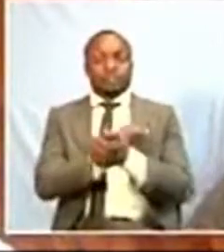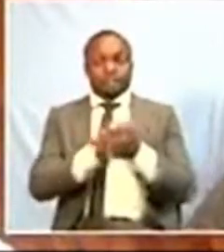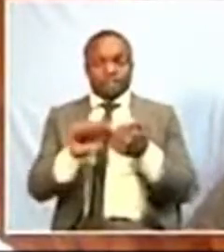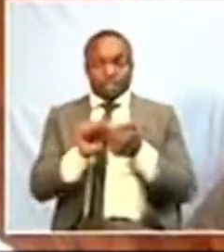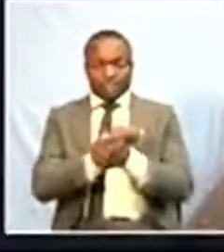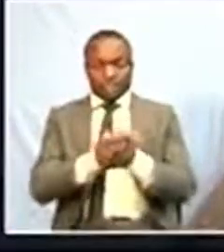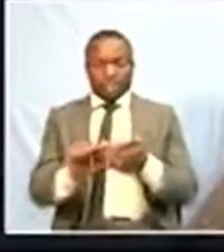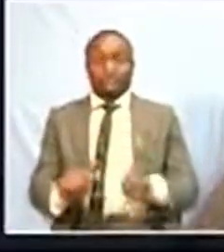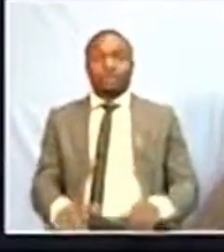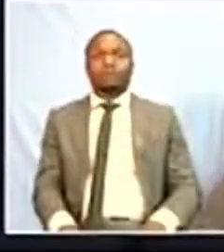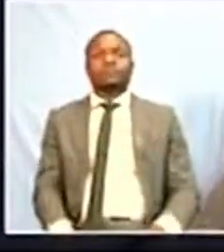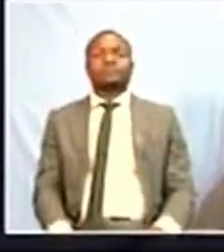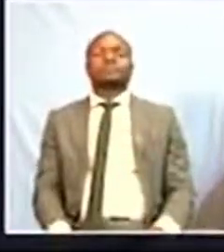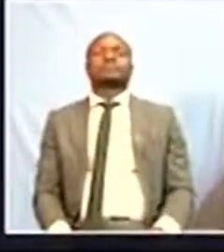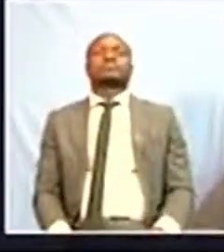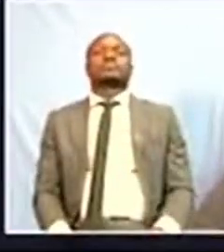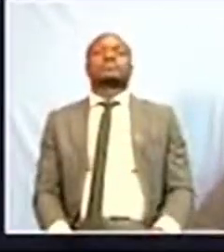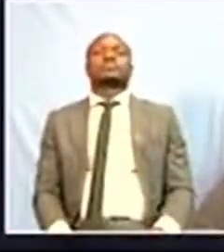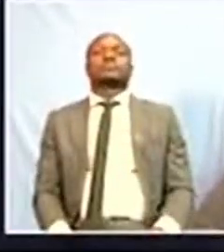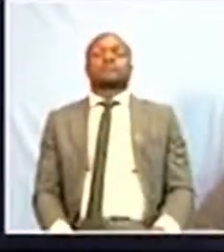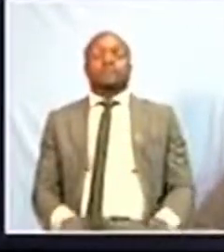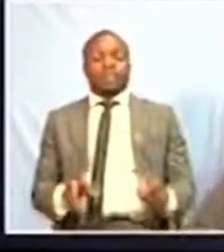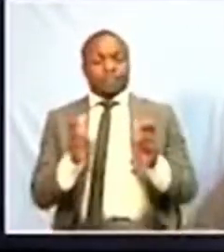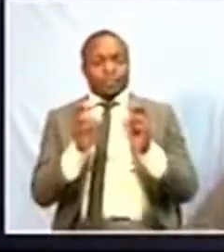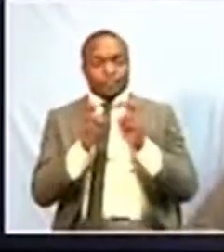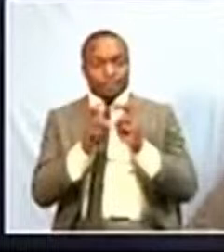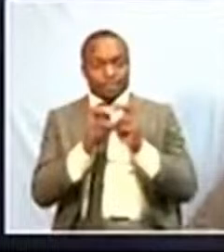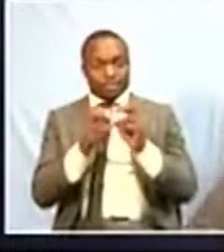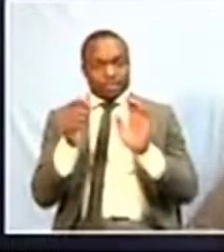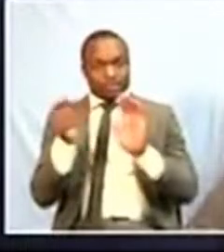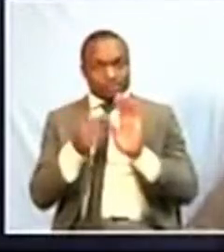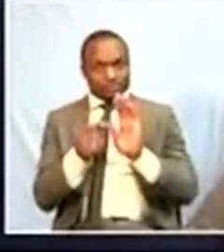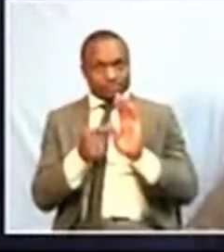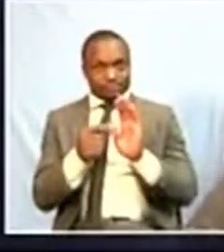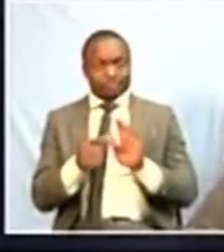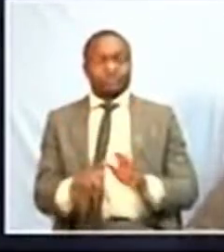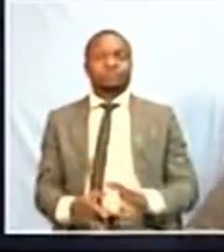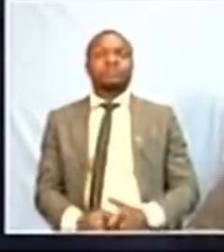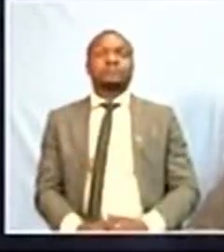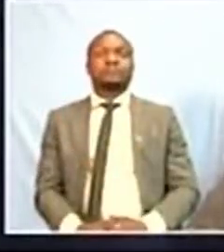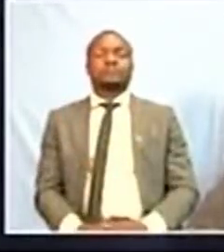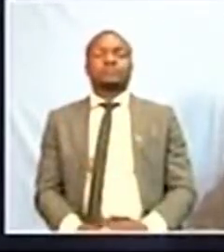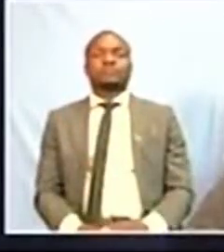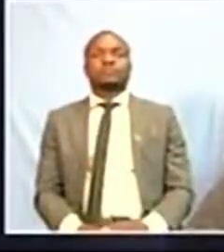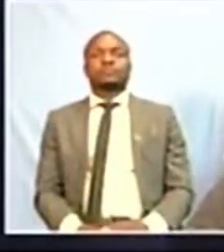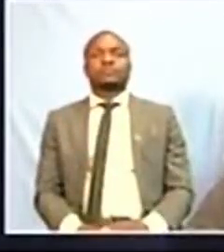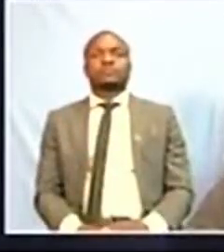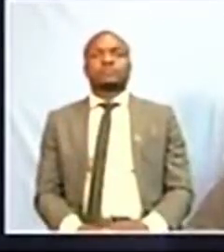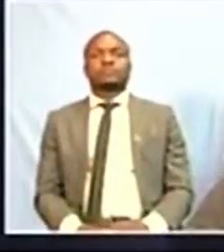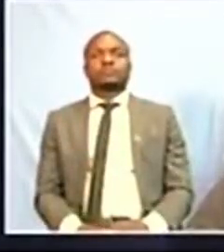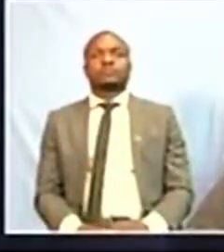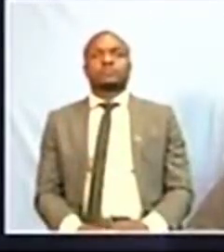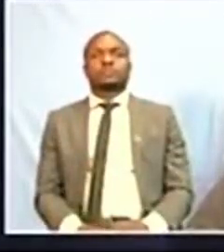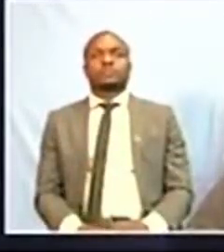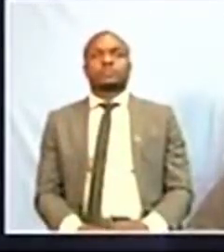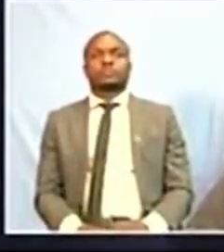damages on the contract. Can I get, I seek to get confirmation on that?